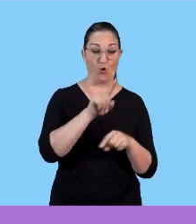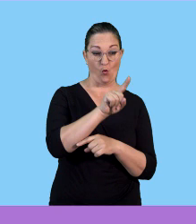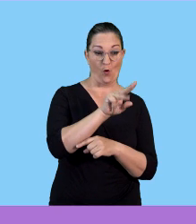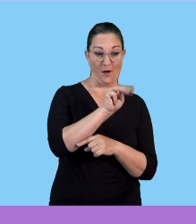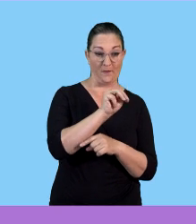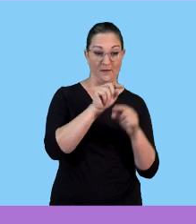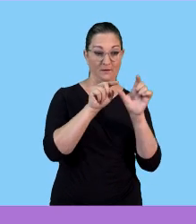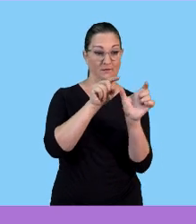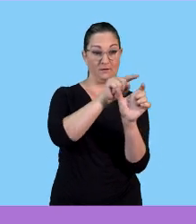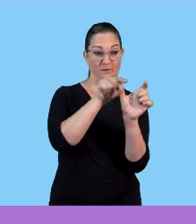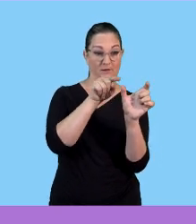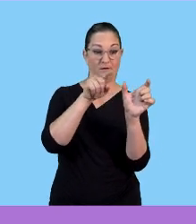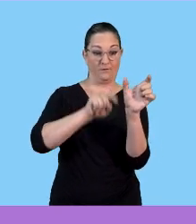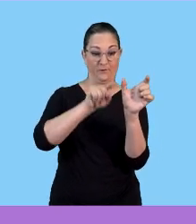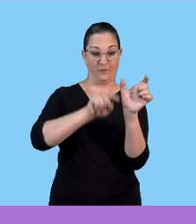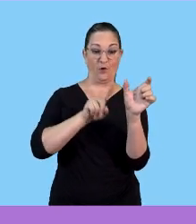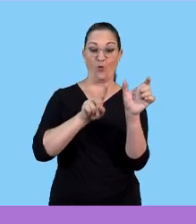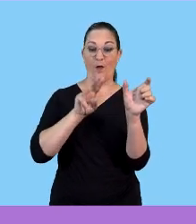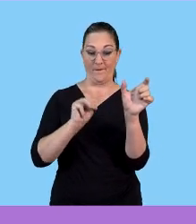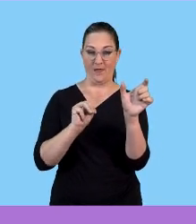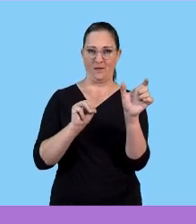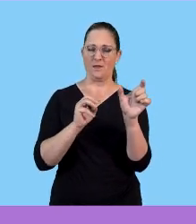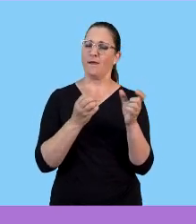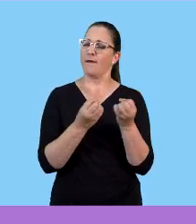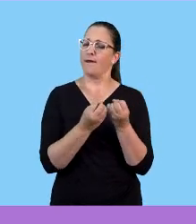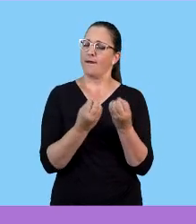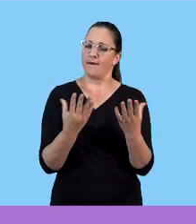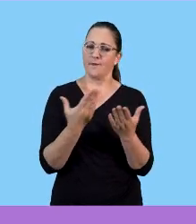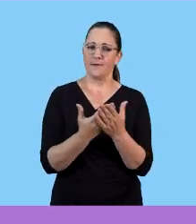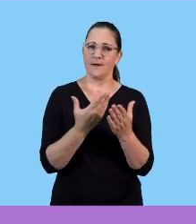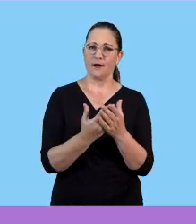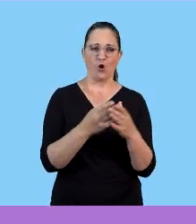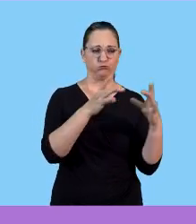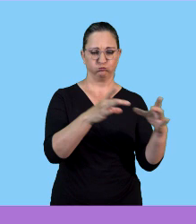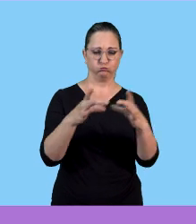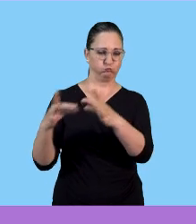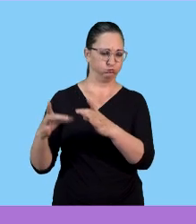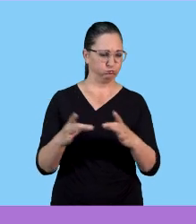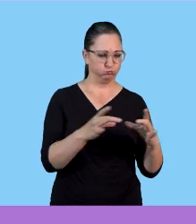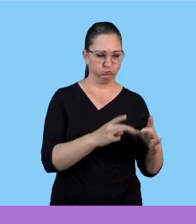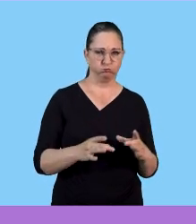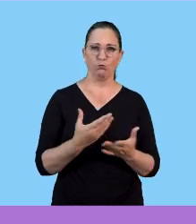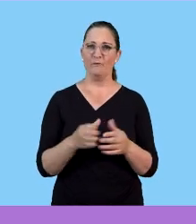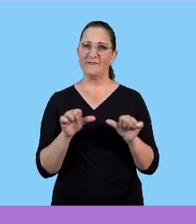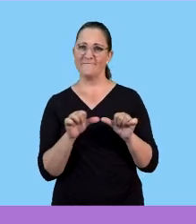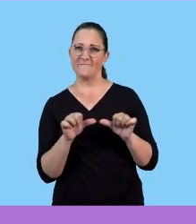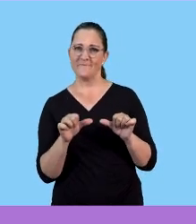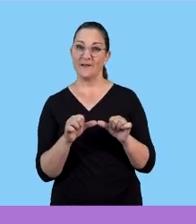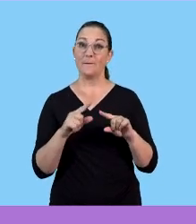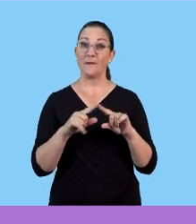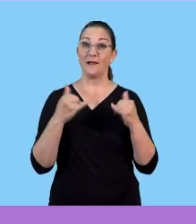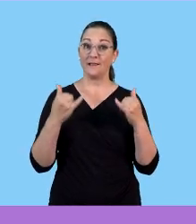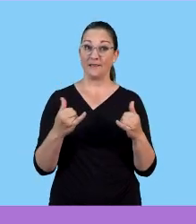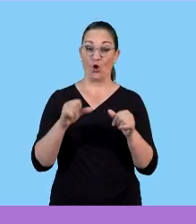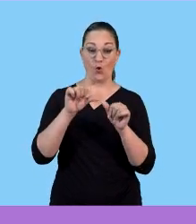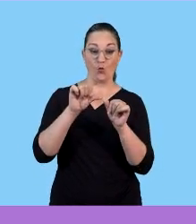meter by 1 meter. How many squares of grass are needed to fit along the width of